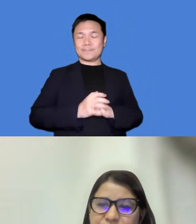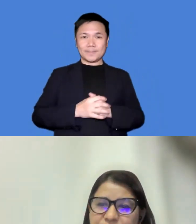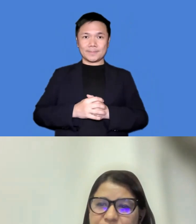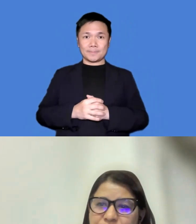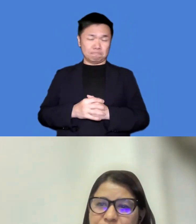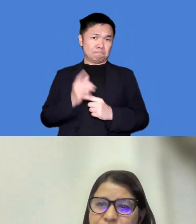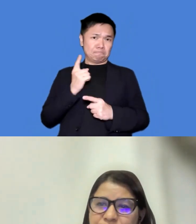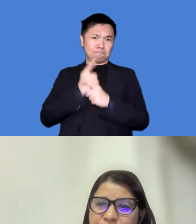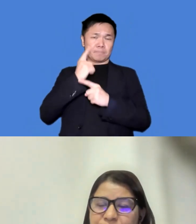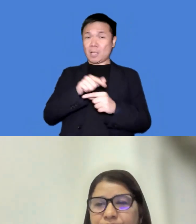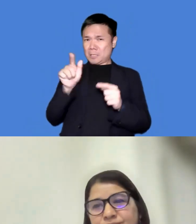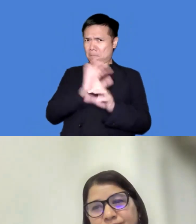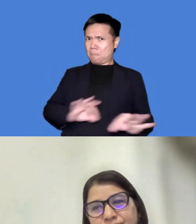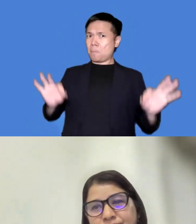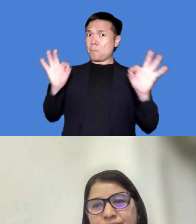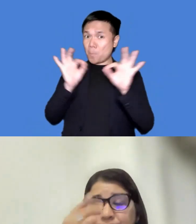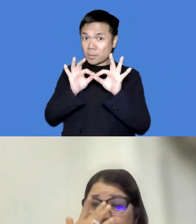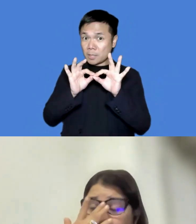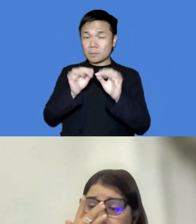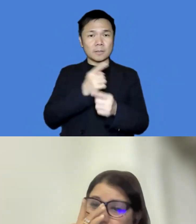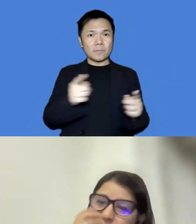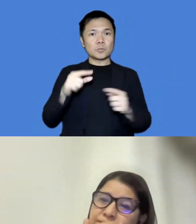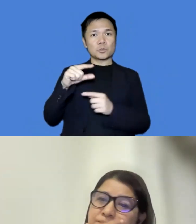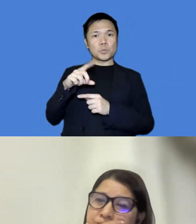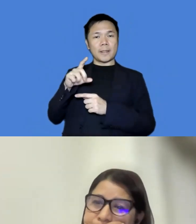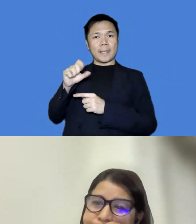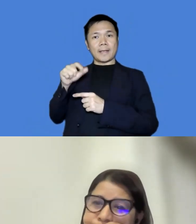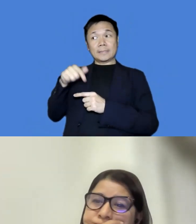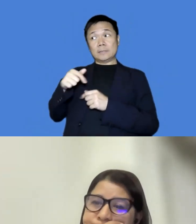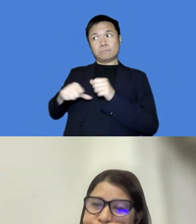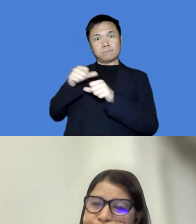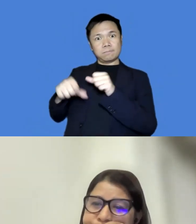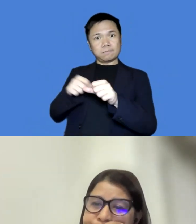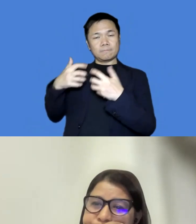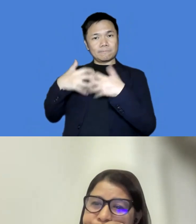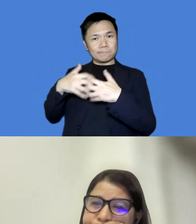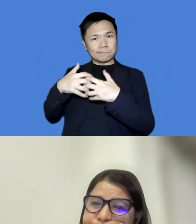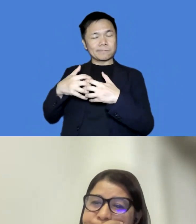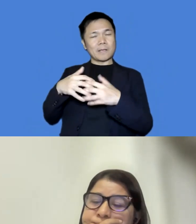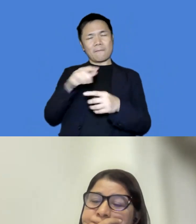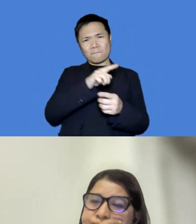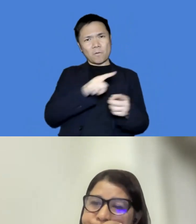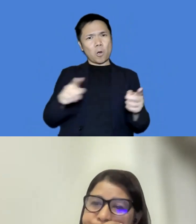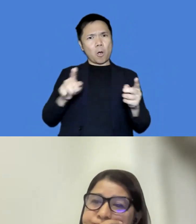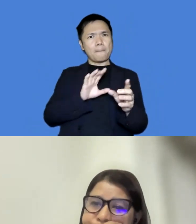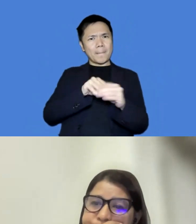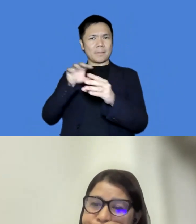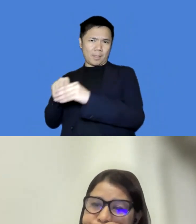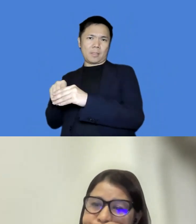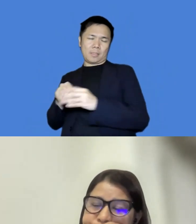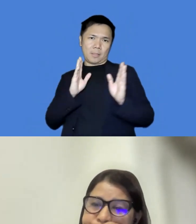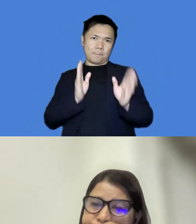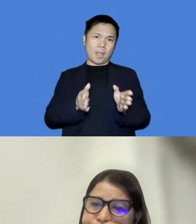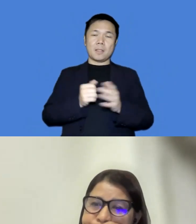it's essential that we recognize that the GDS mechanism is something for us to participate in.